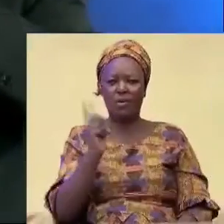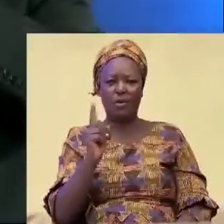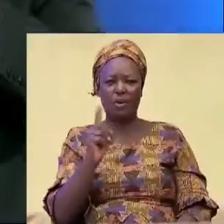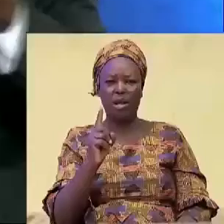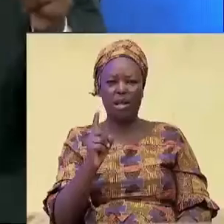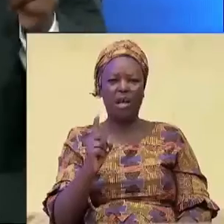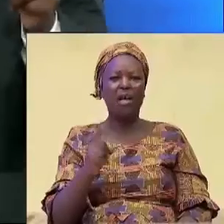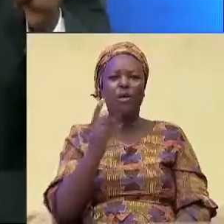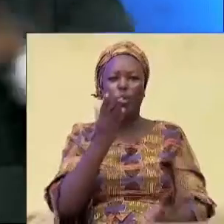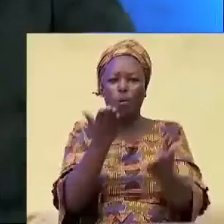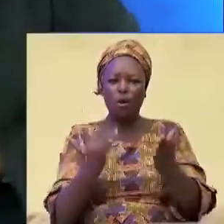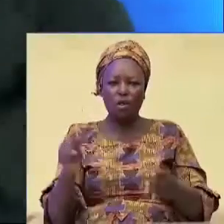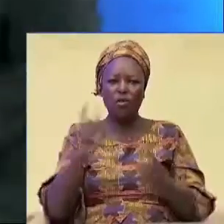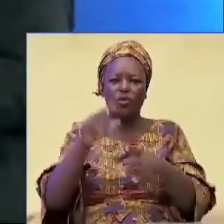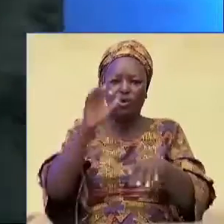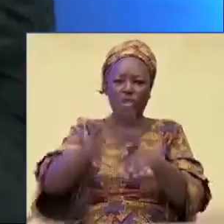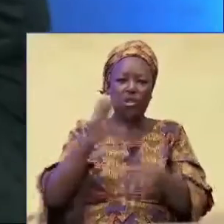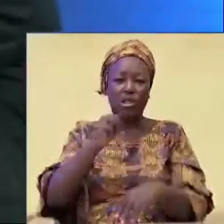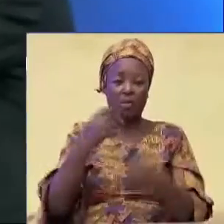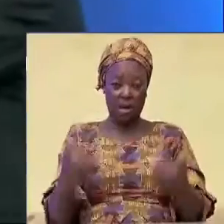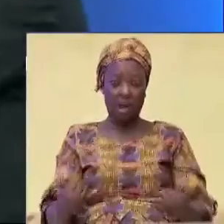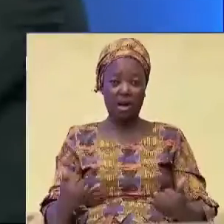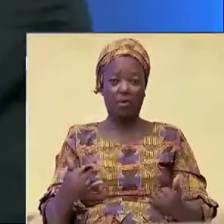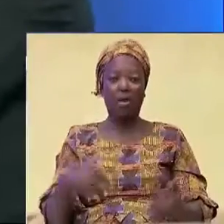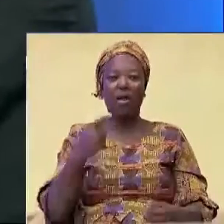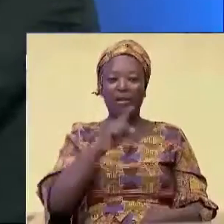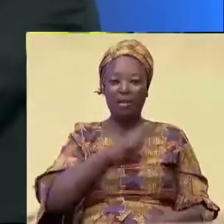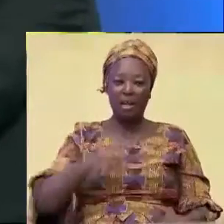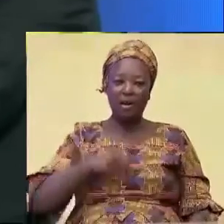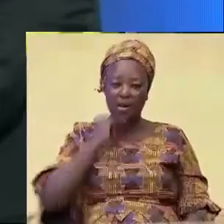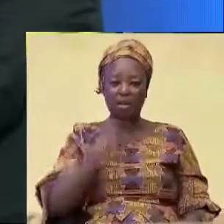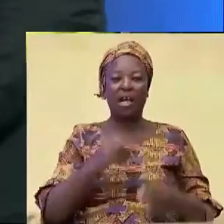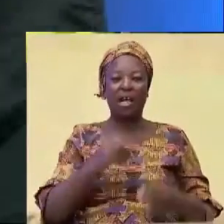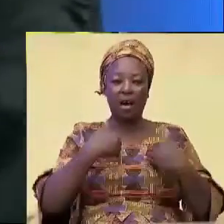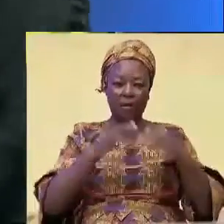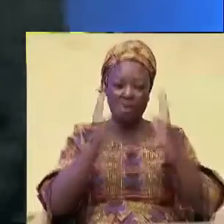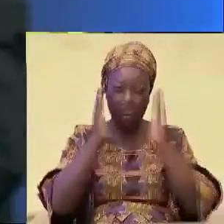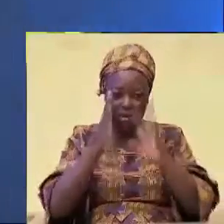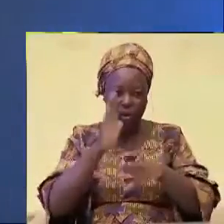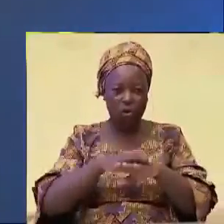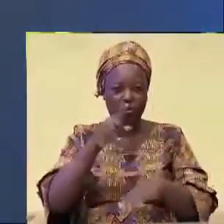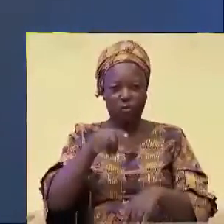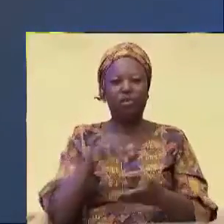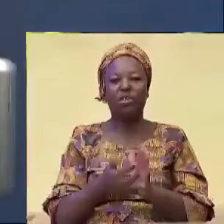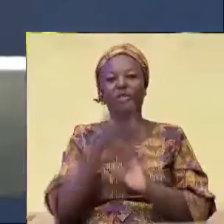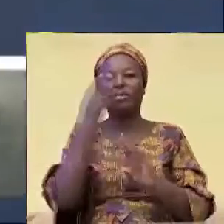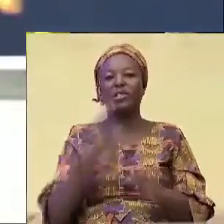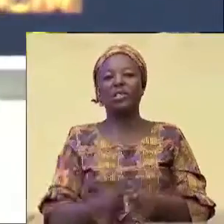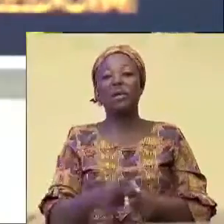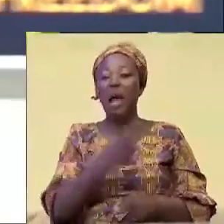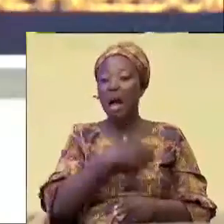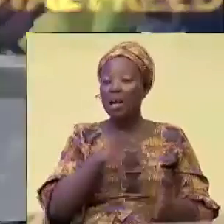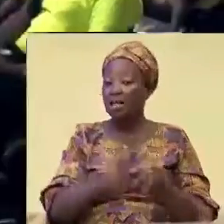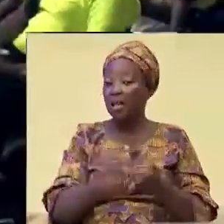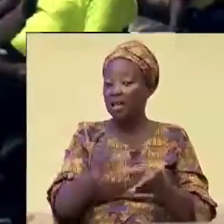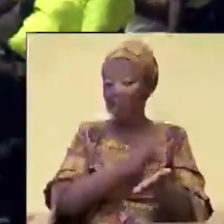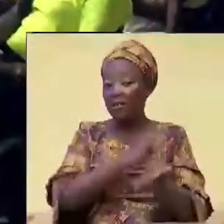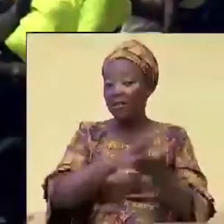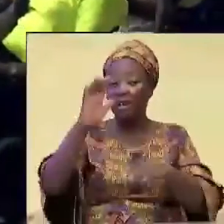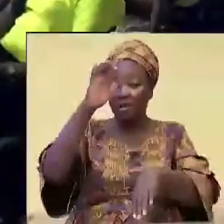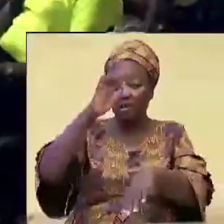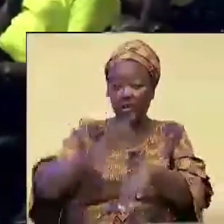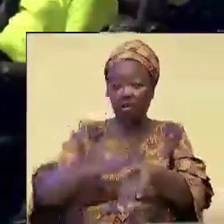there, anywhere wanting to touch him now, the Lord is paying attention to you,